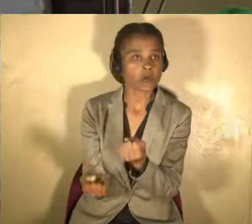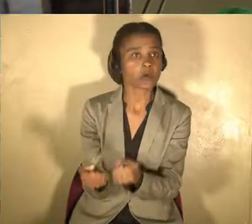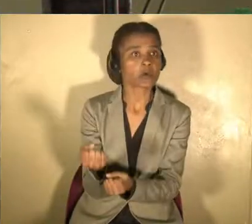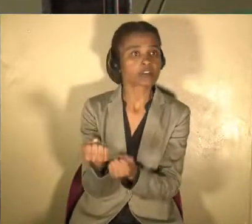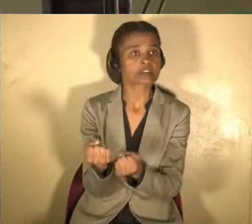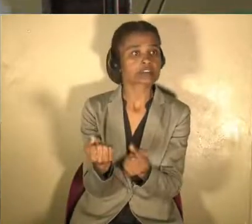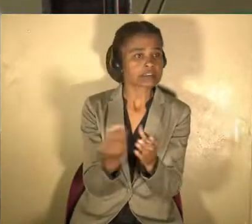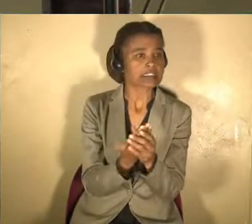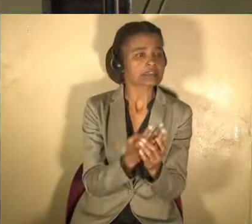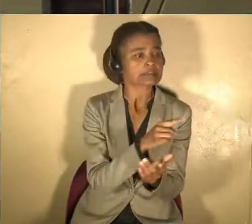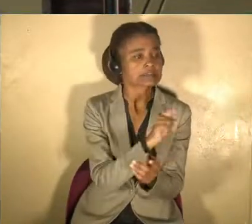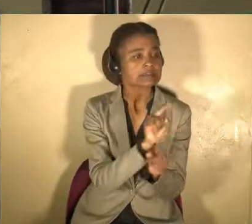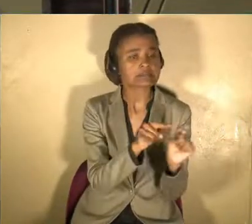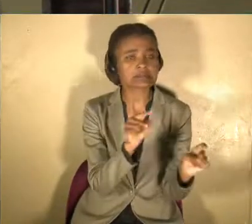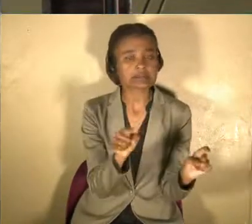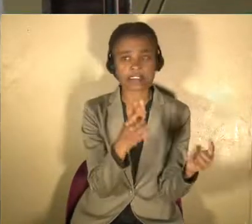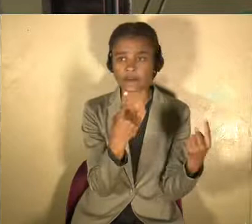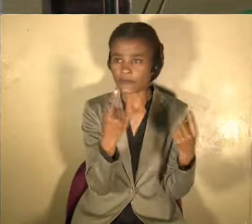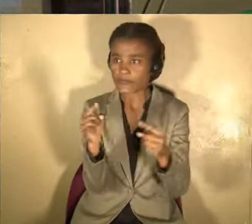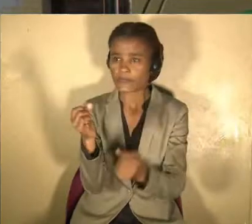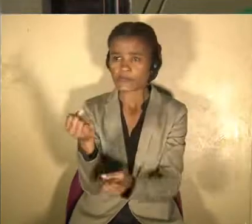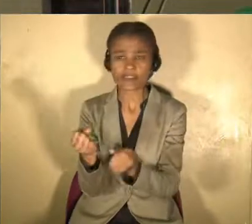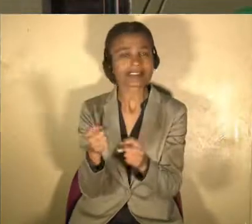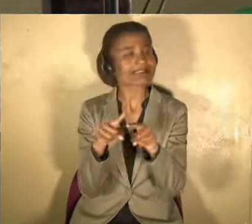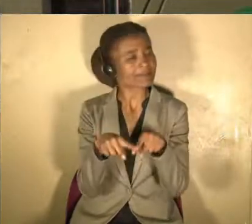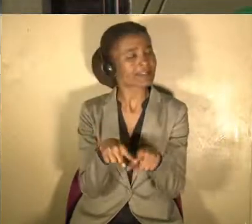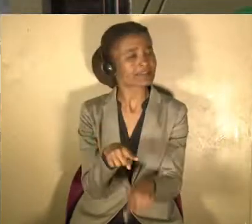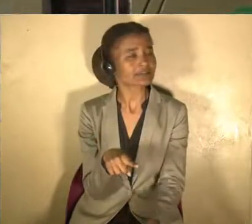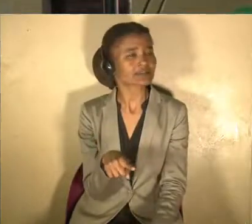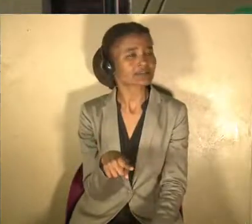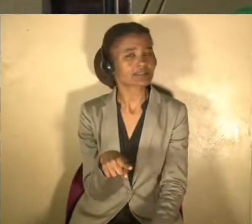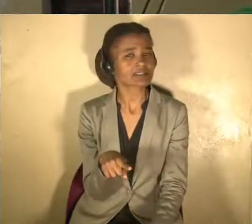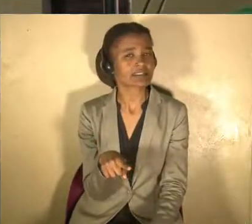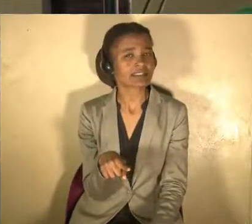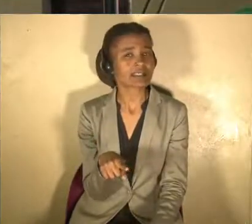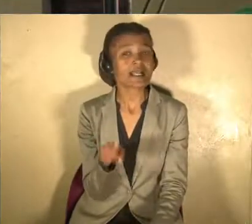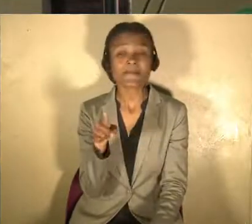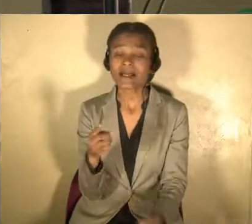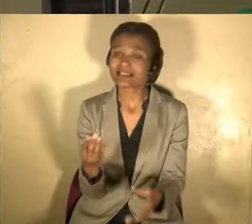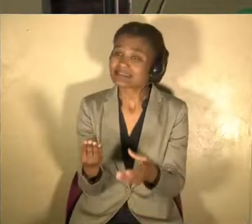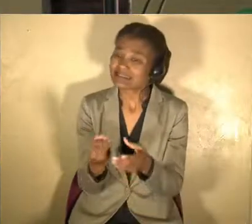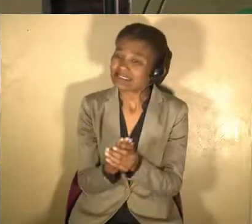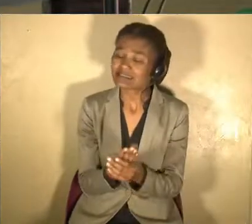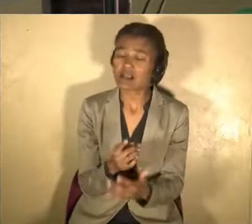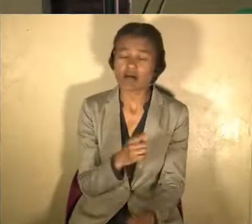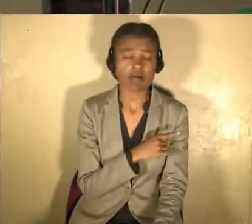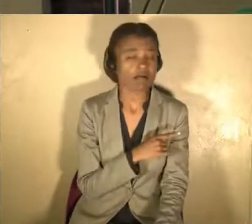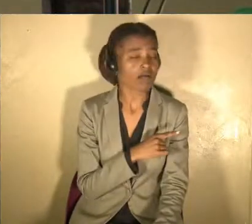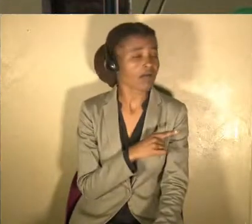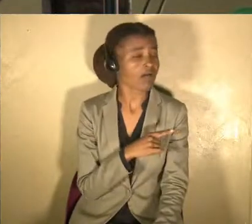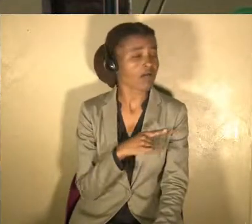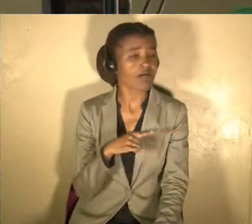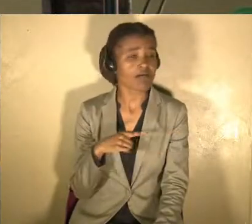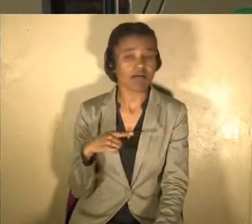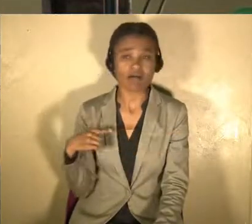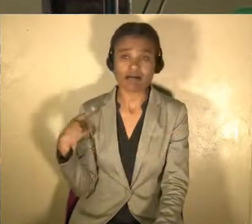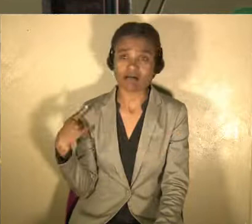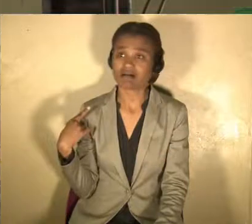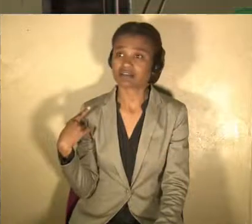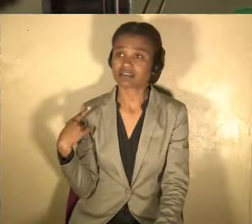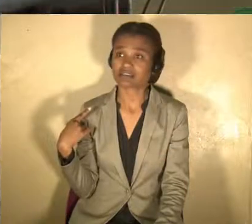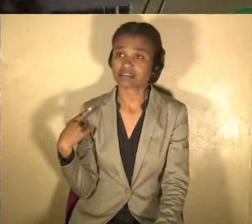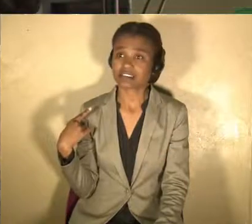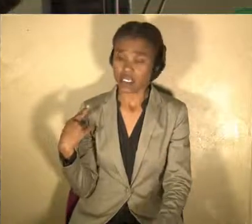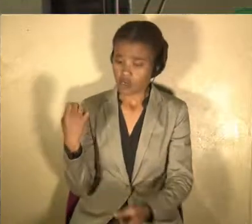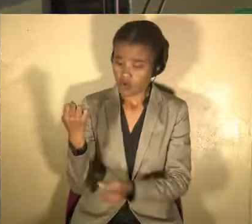But at times, and I mean at times, these cases take too long to be processed and to